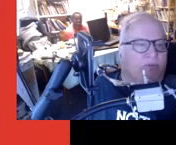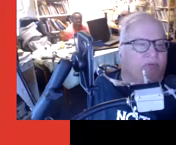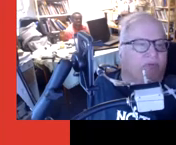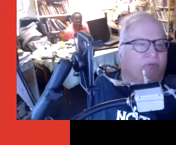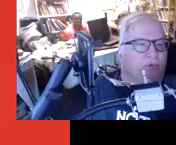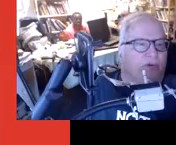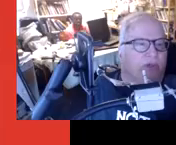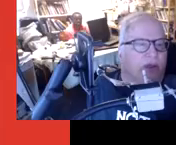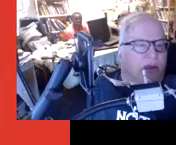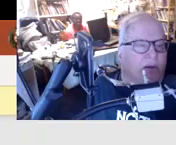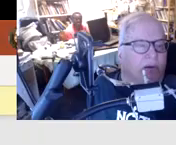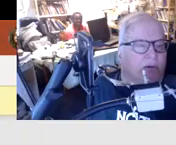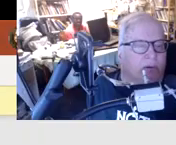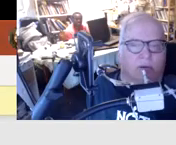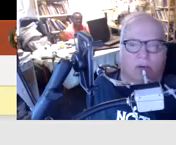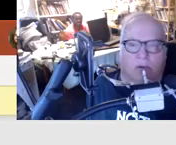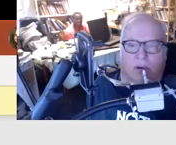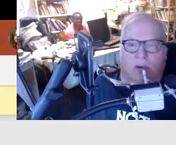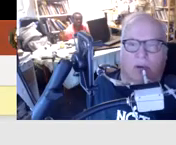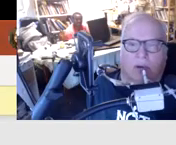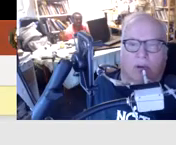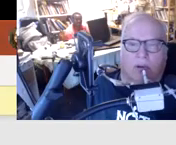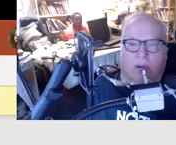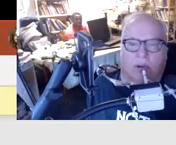right before that.